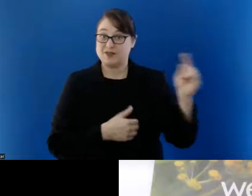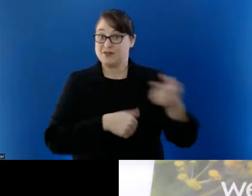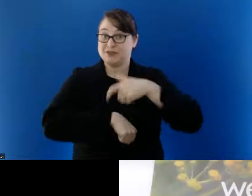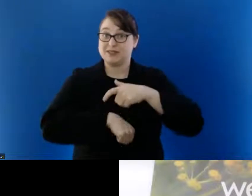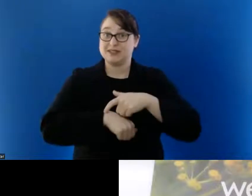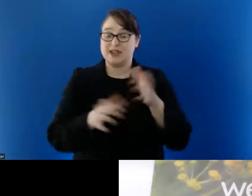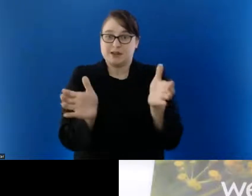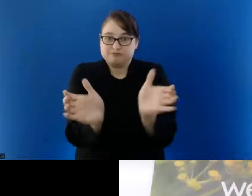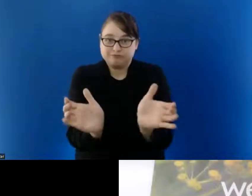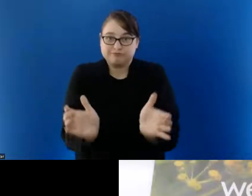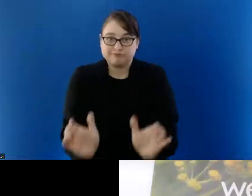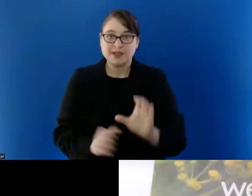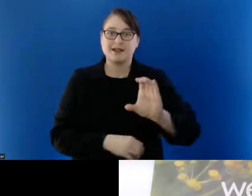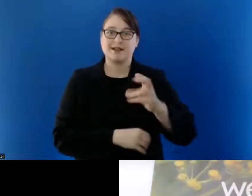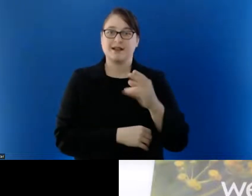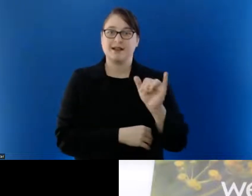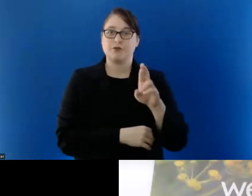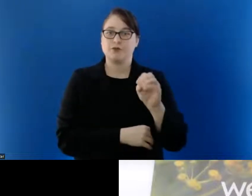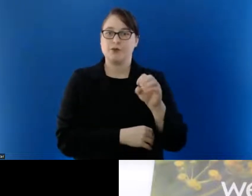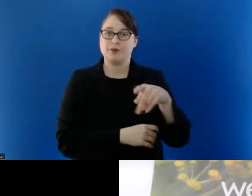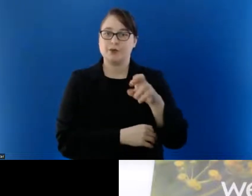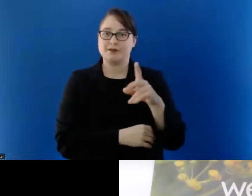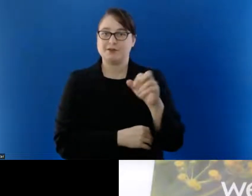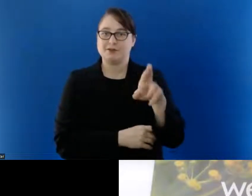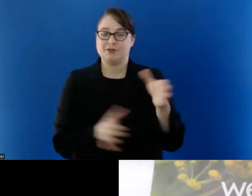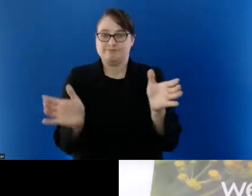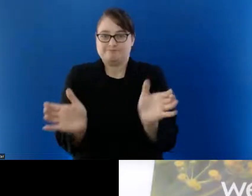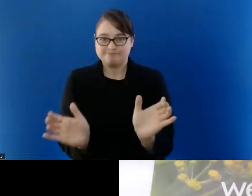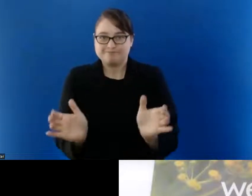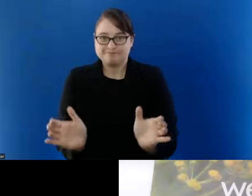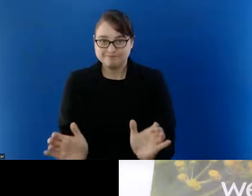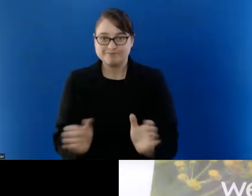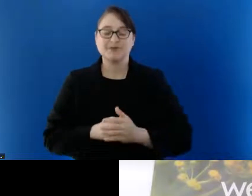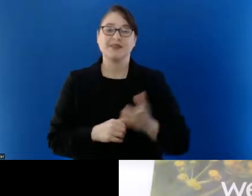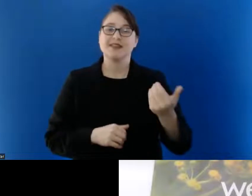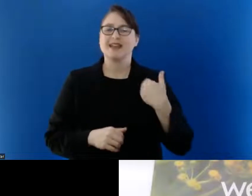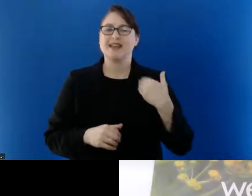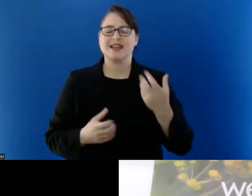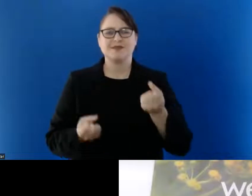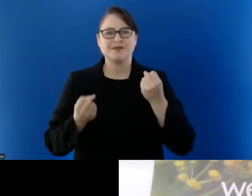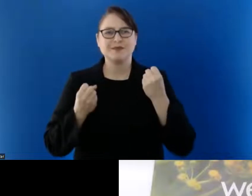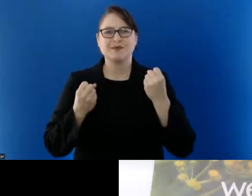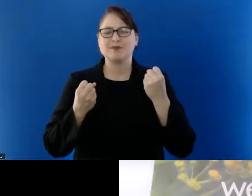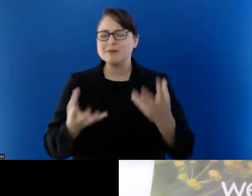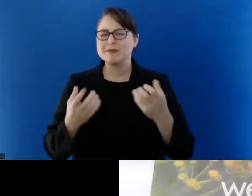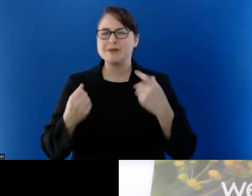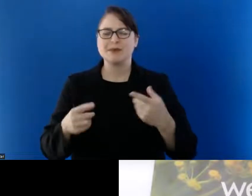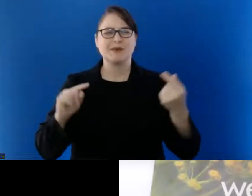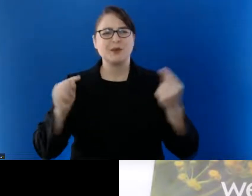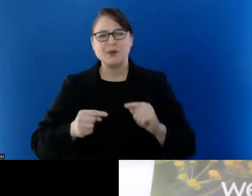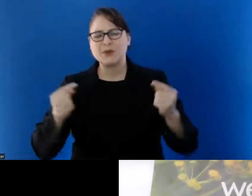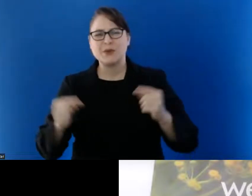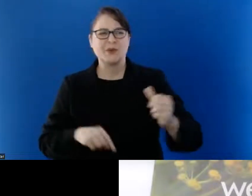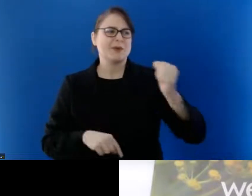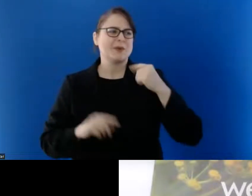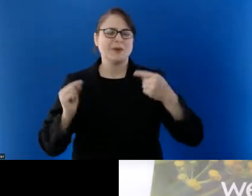are standing, many, many hours a day, having chronic back pain or leg pain from sleeping on the sidewalk. So I wanted to